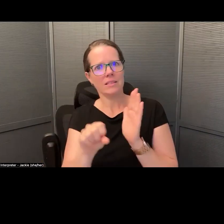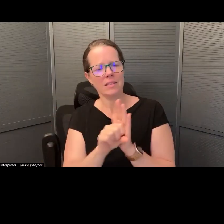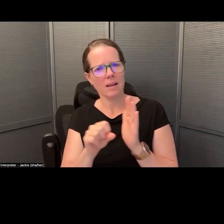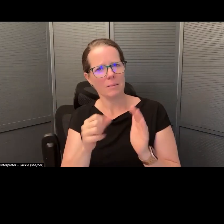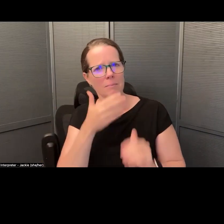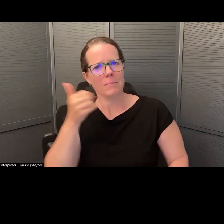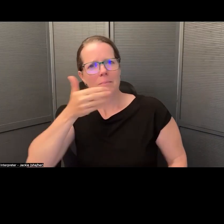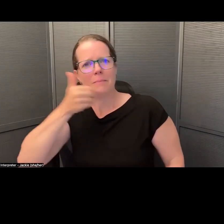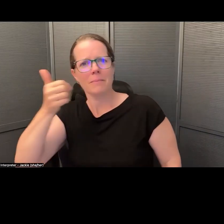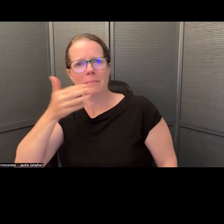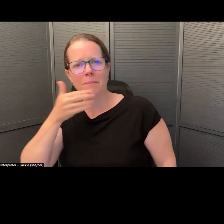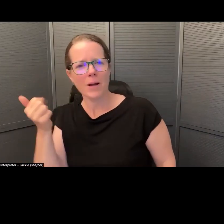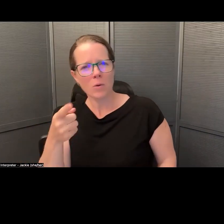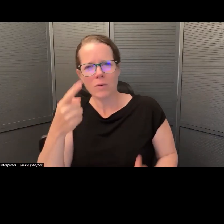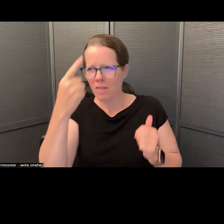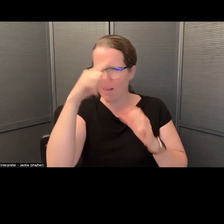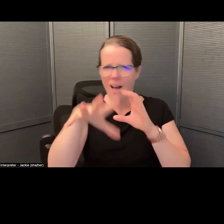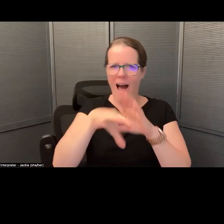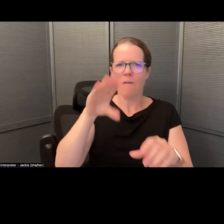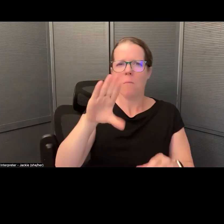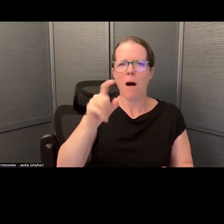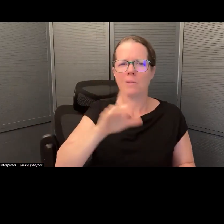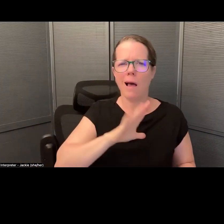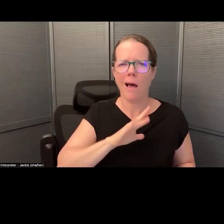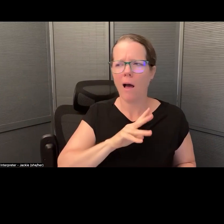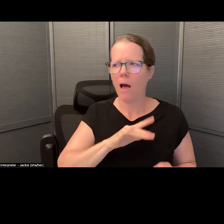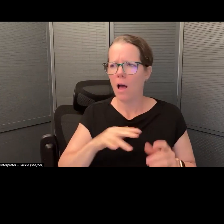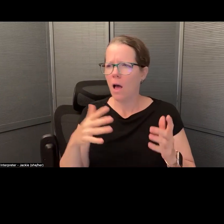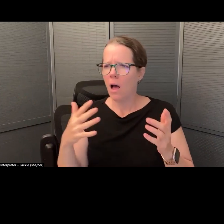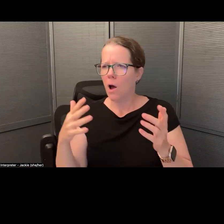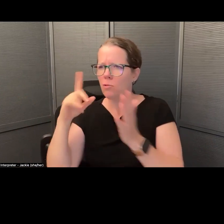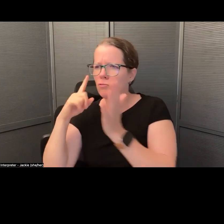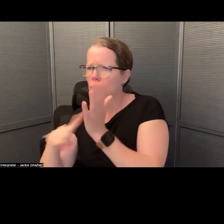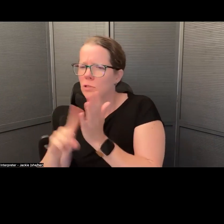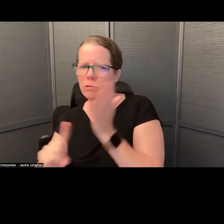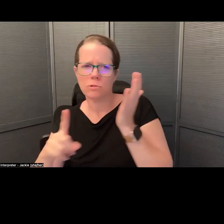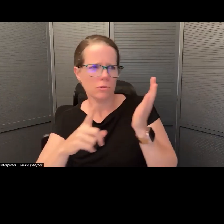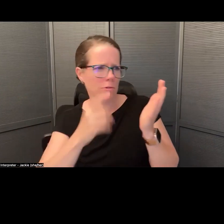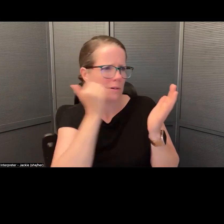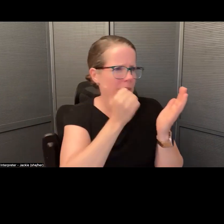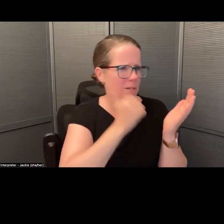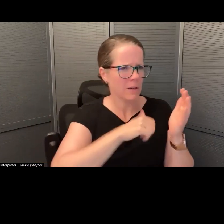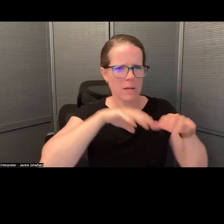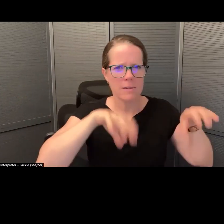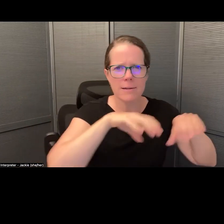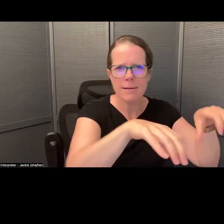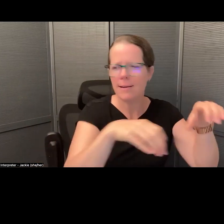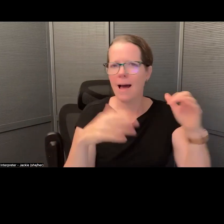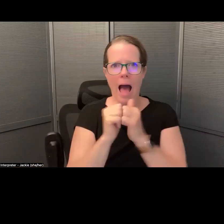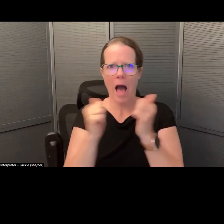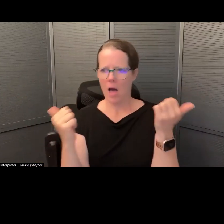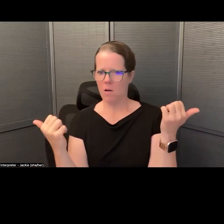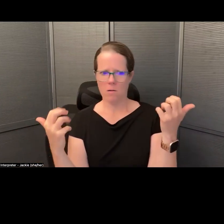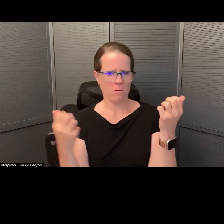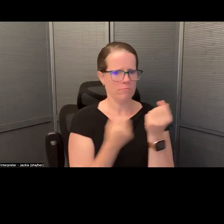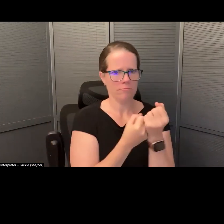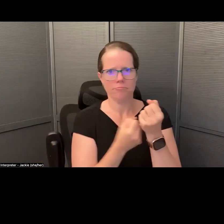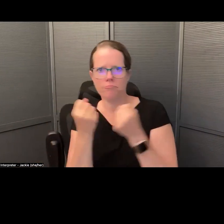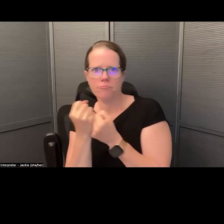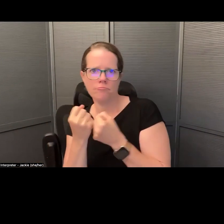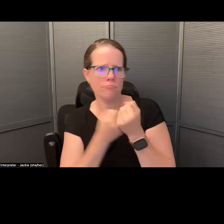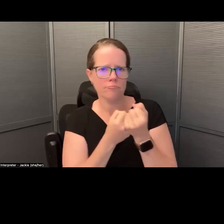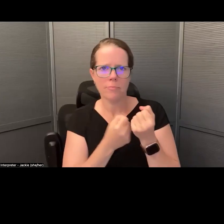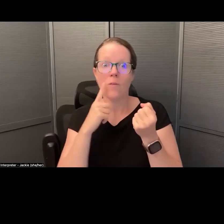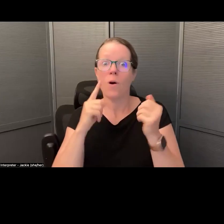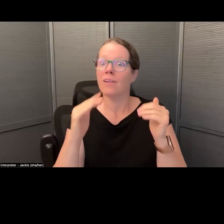efforts and thinking about how we can continue to challenge ourselves to improve the service delivery system. And